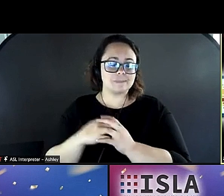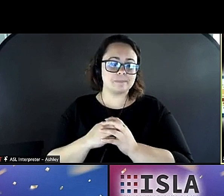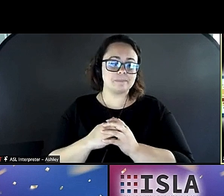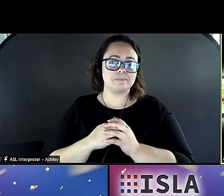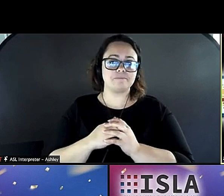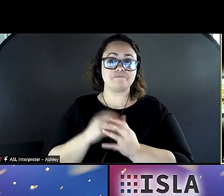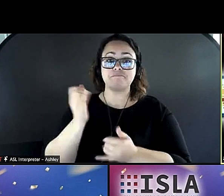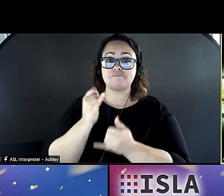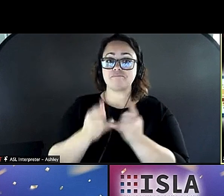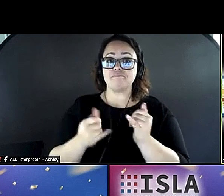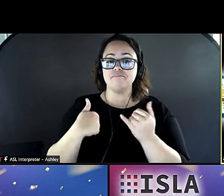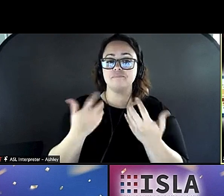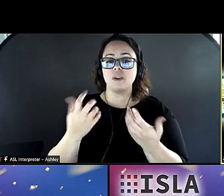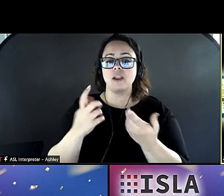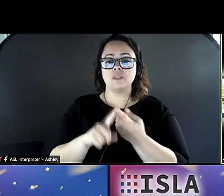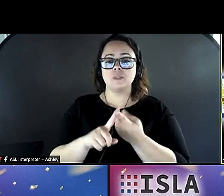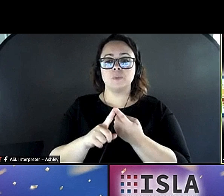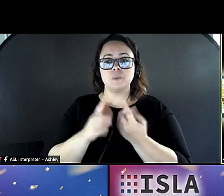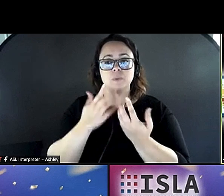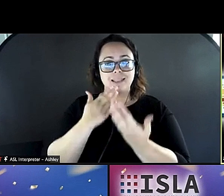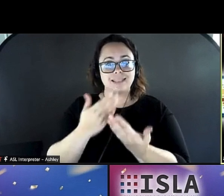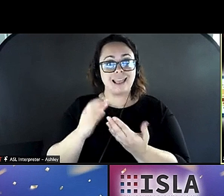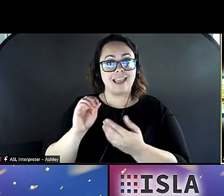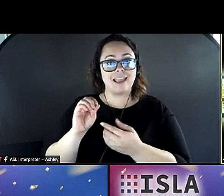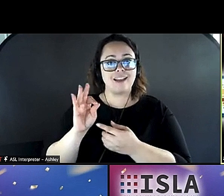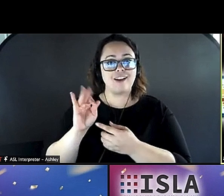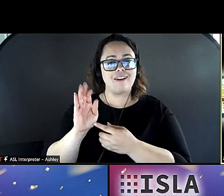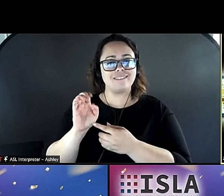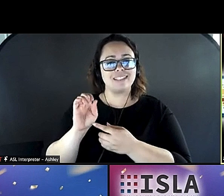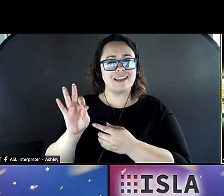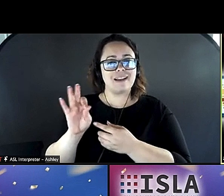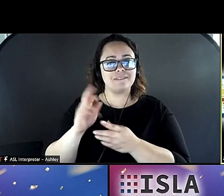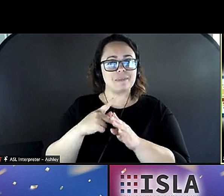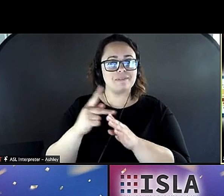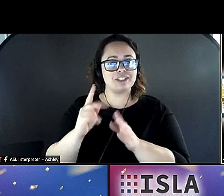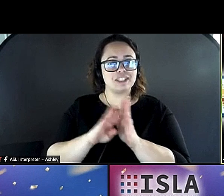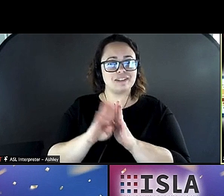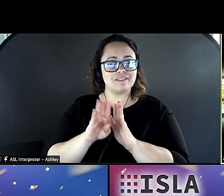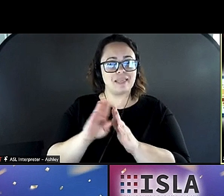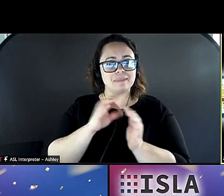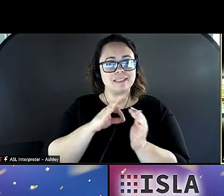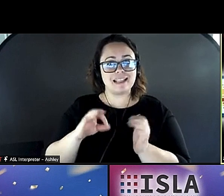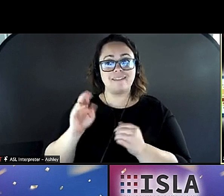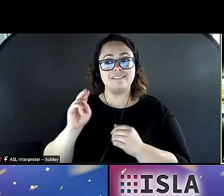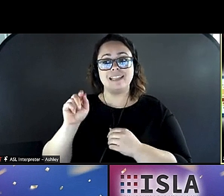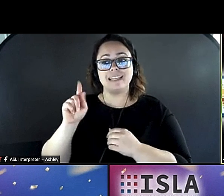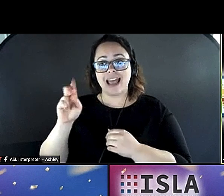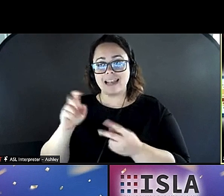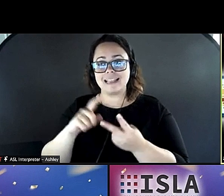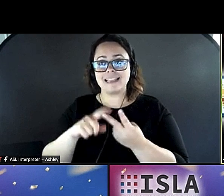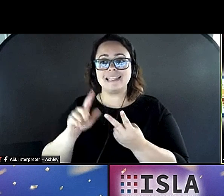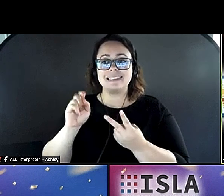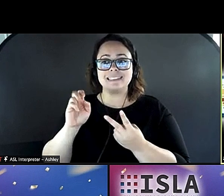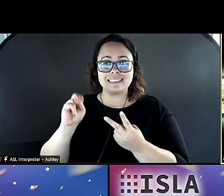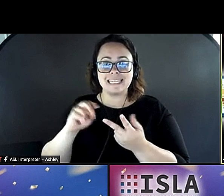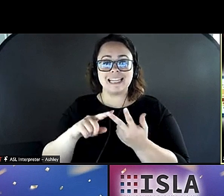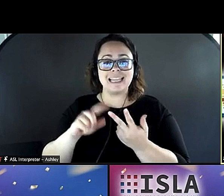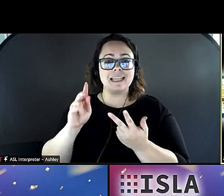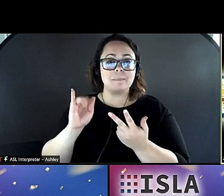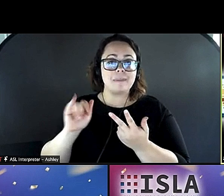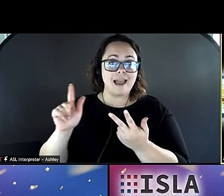Finally, I'd like to thank the Office of Professional Development staff, Natalie Hand, Tian Fan, Michael Todd, and